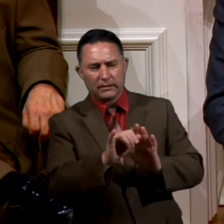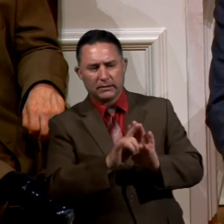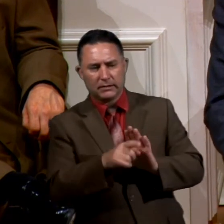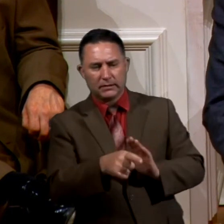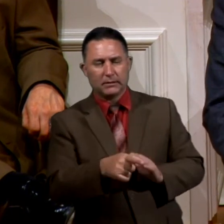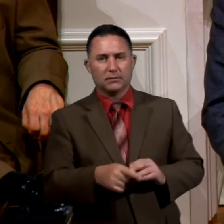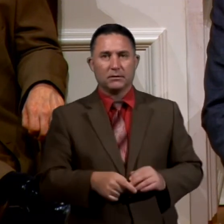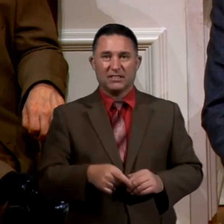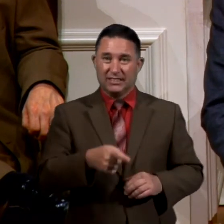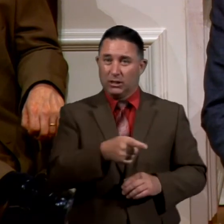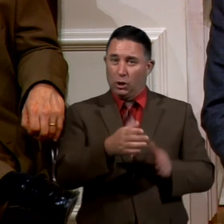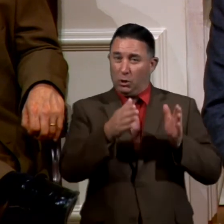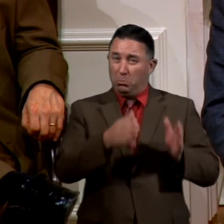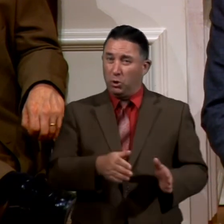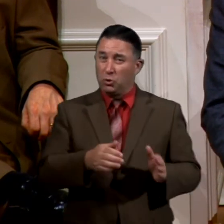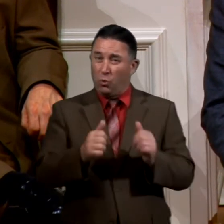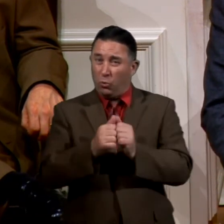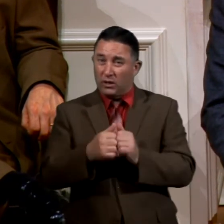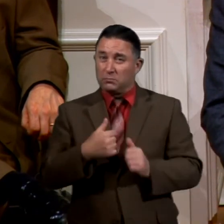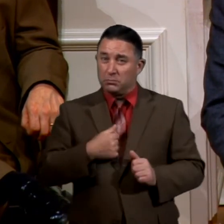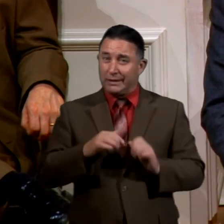He sat next to us in class.